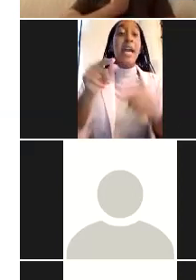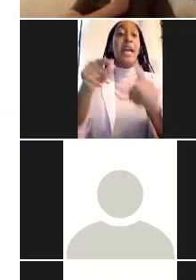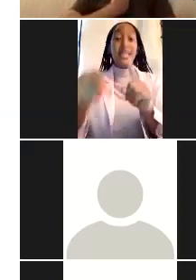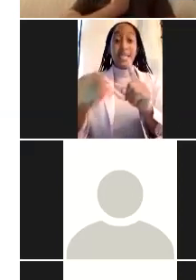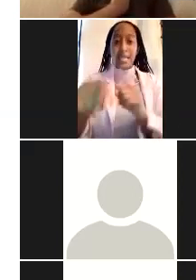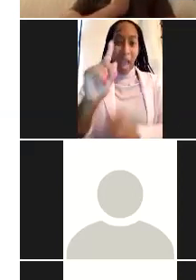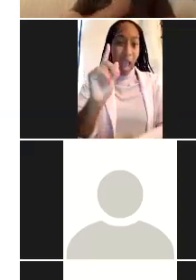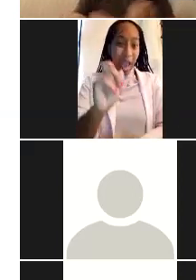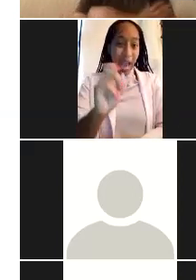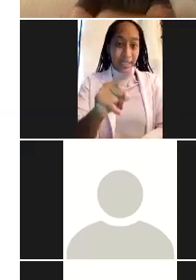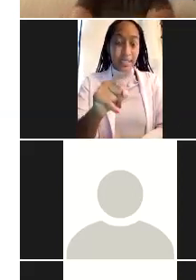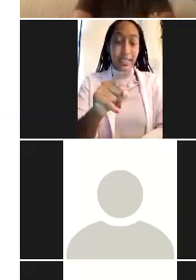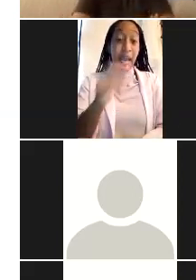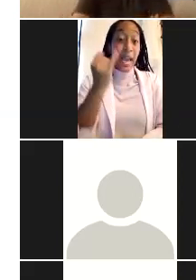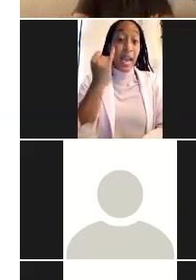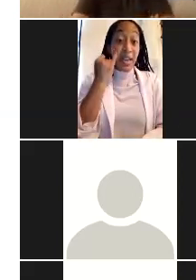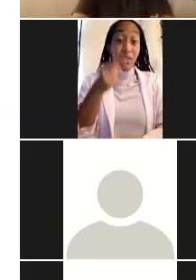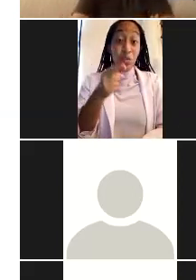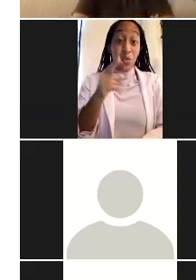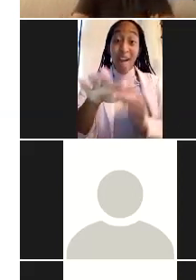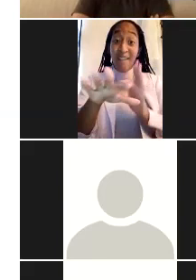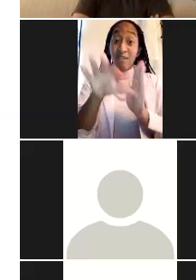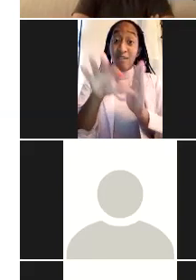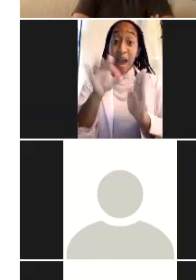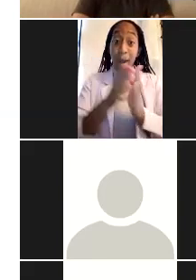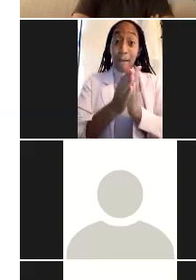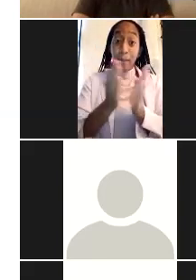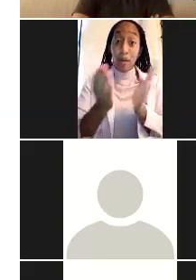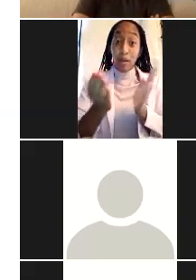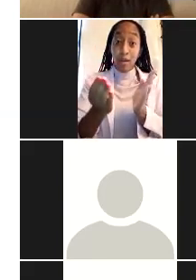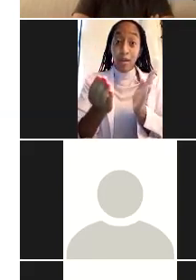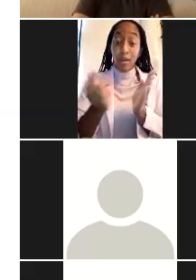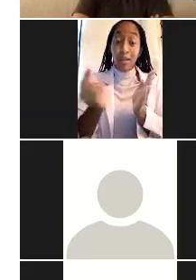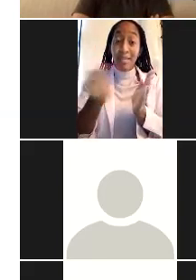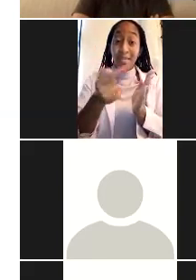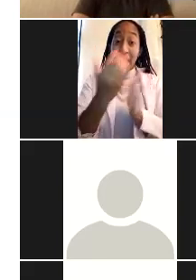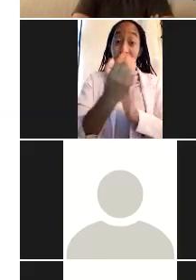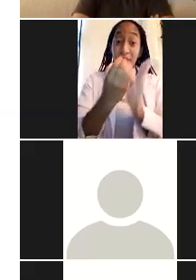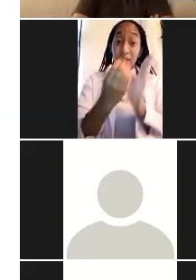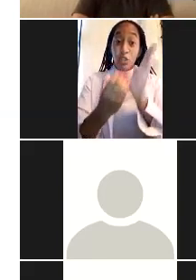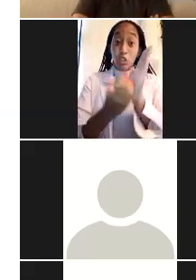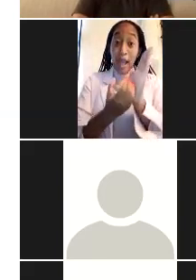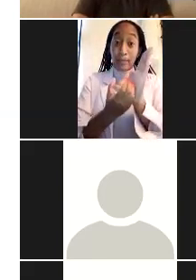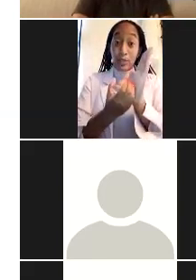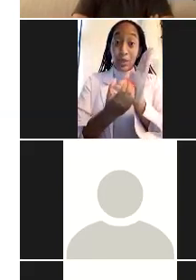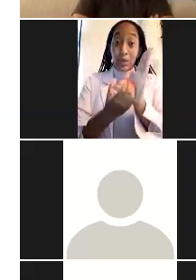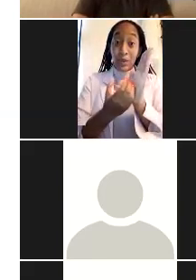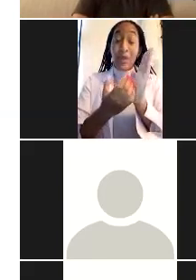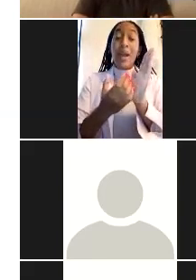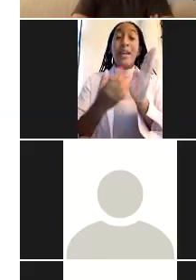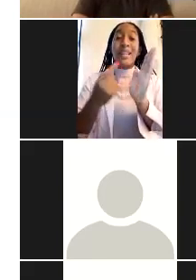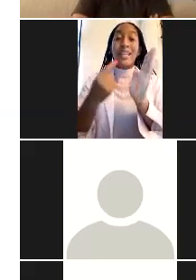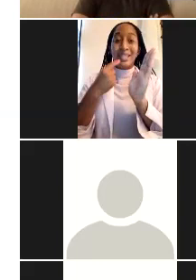So if you go and find a textbook and you go in that textbook and there's a chapter that deals with 1D motion, there will be